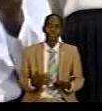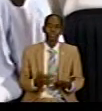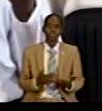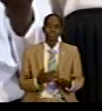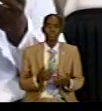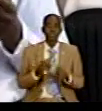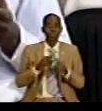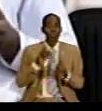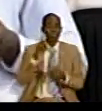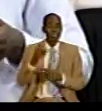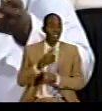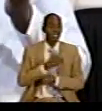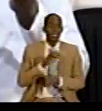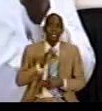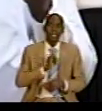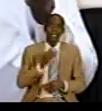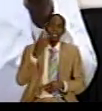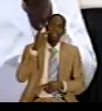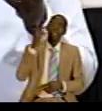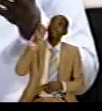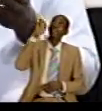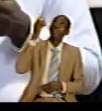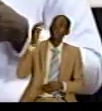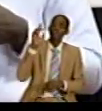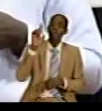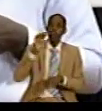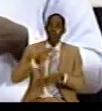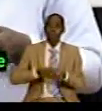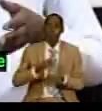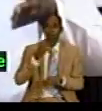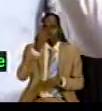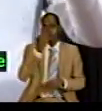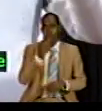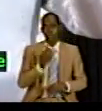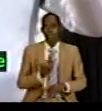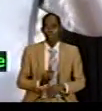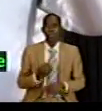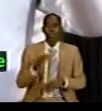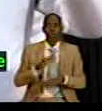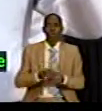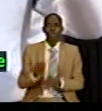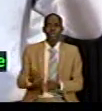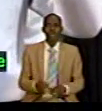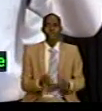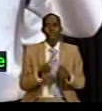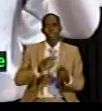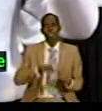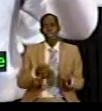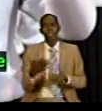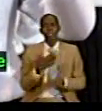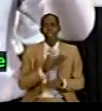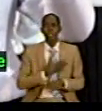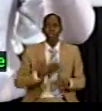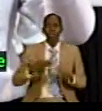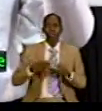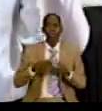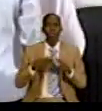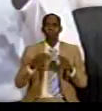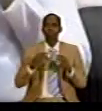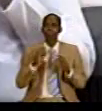call. But one day I saw him all alone on the road to death, and unto the